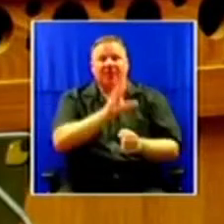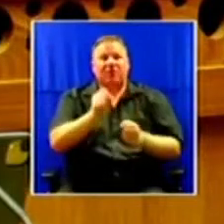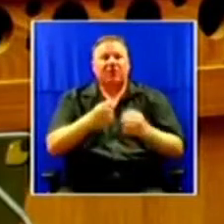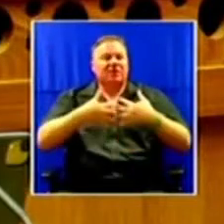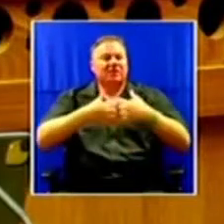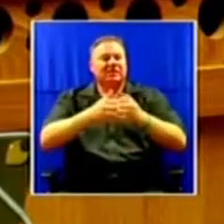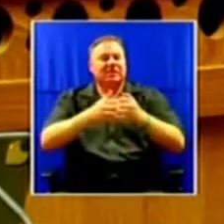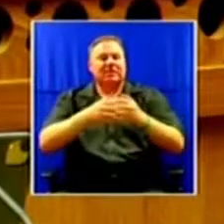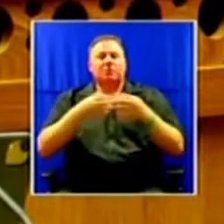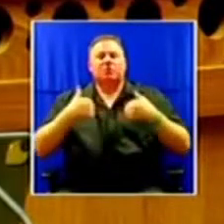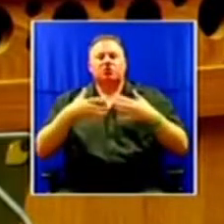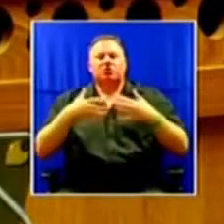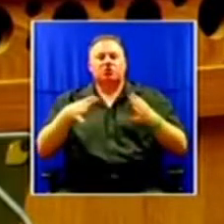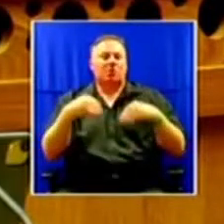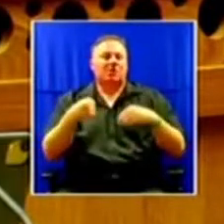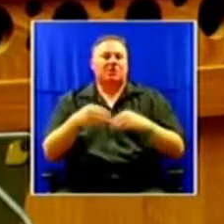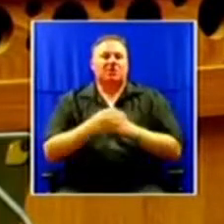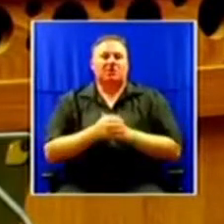year, more than